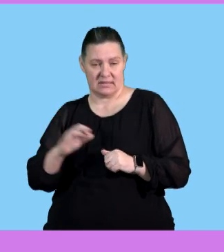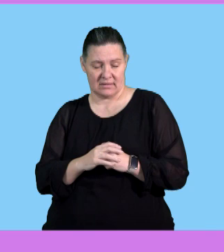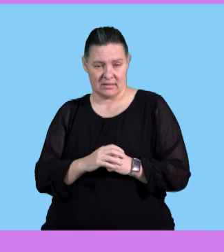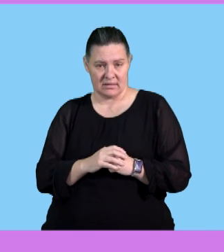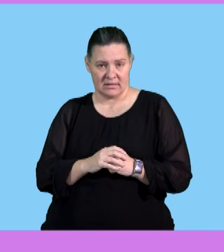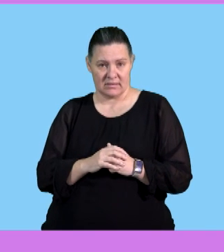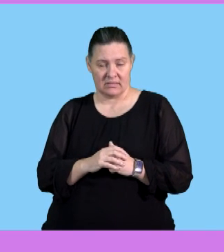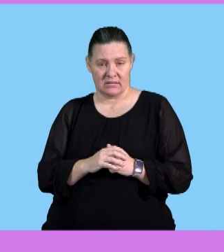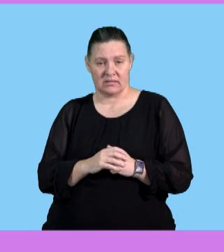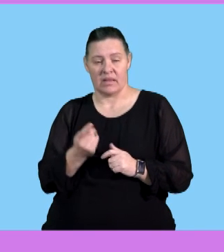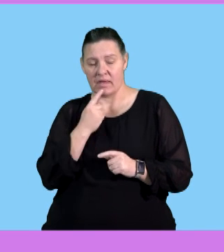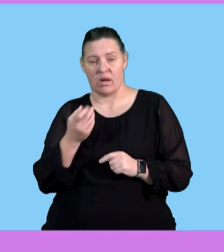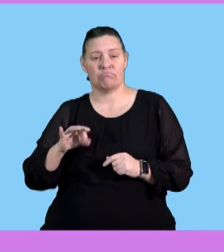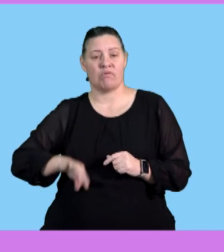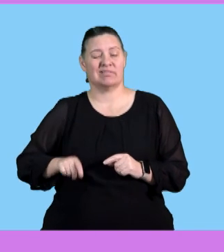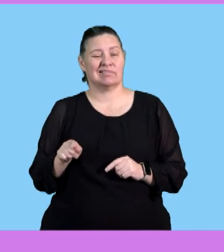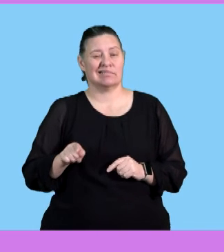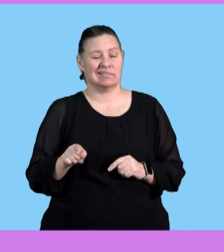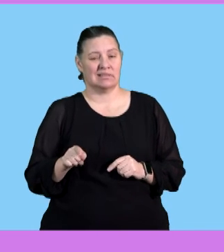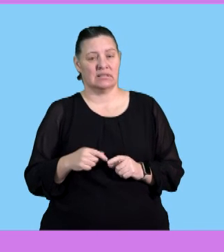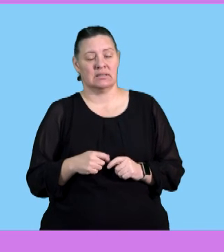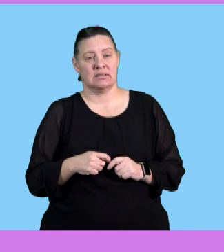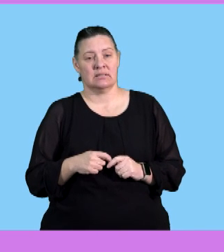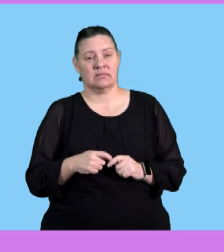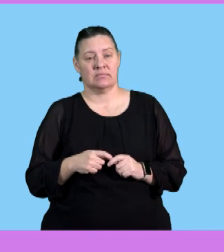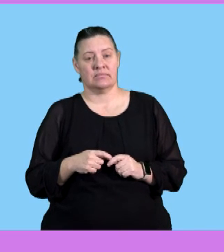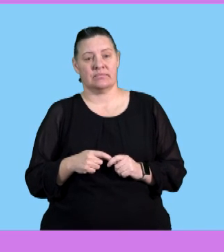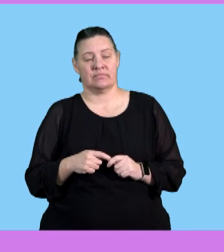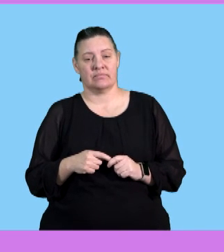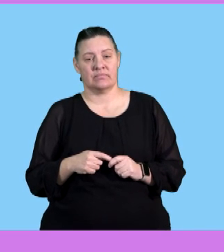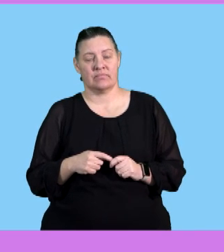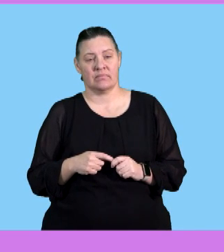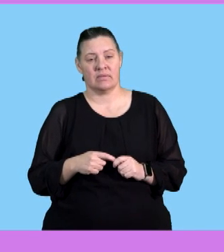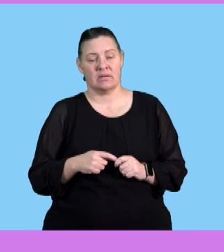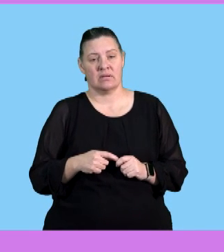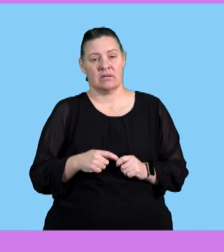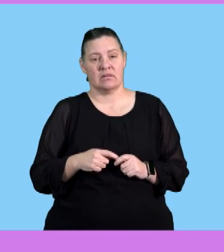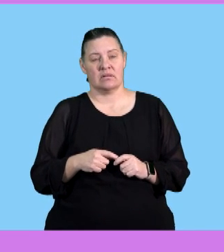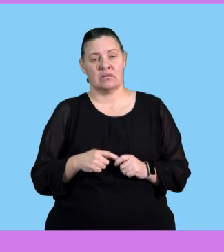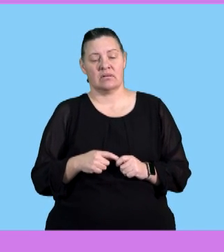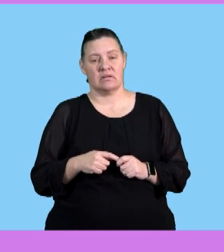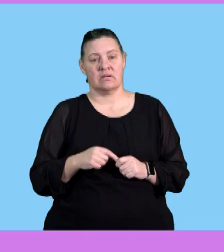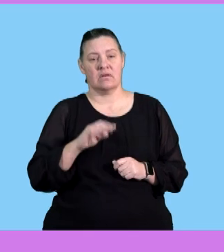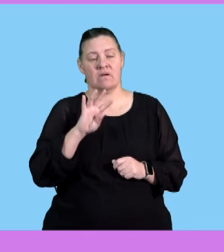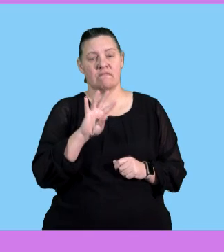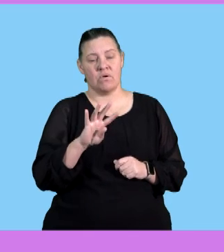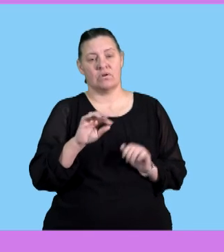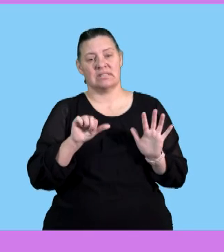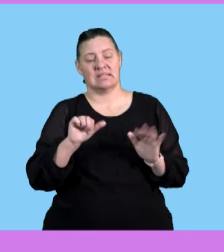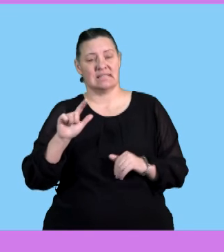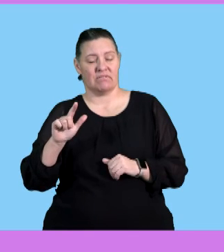10,032 Rand 33, and then my profit there is going to be